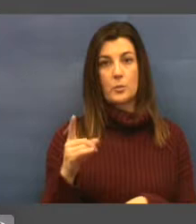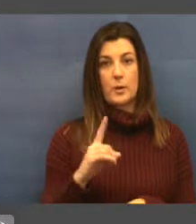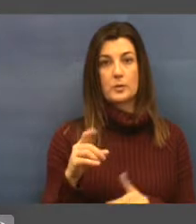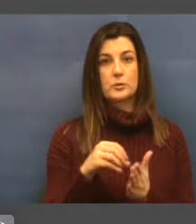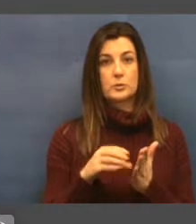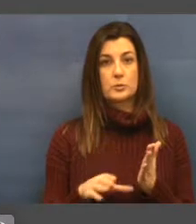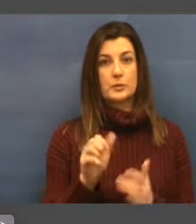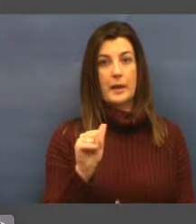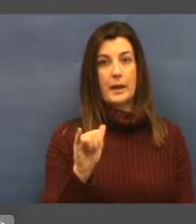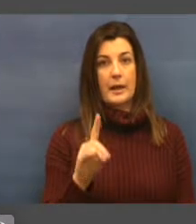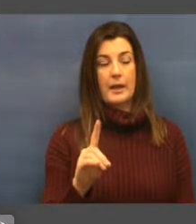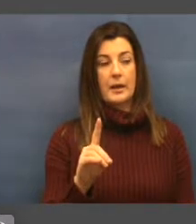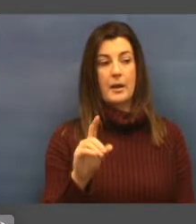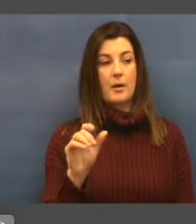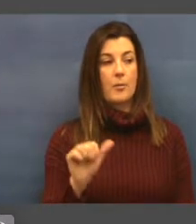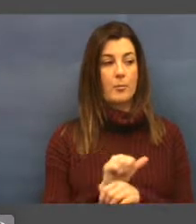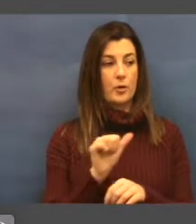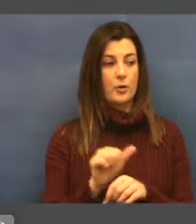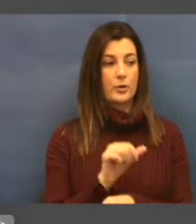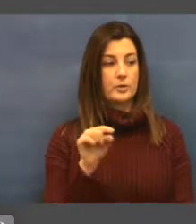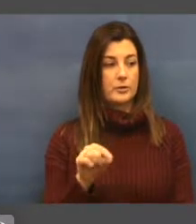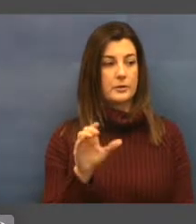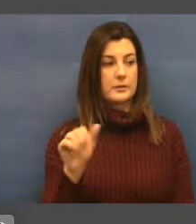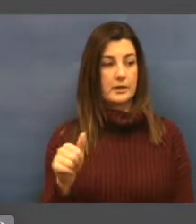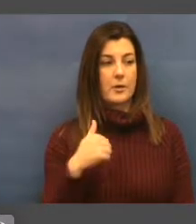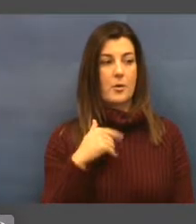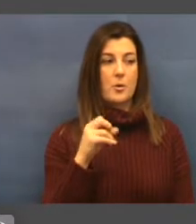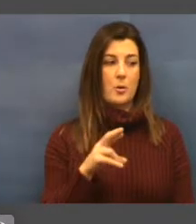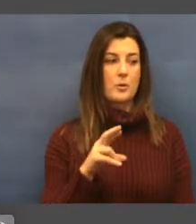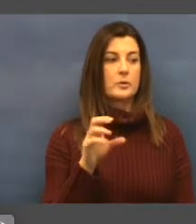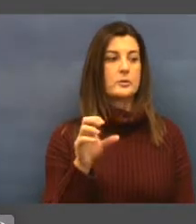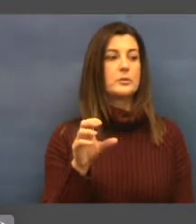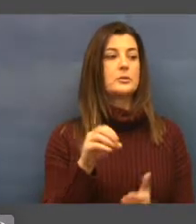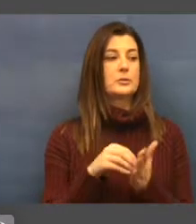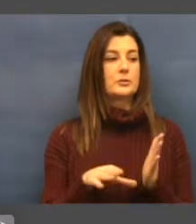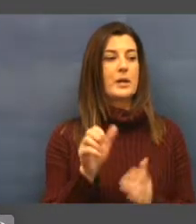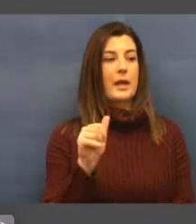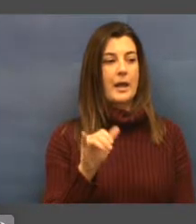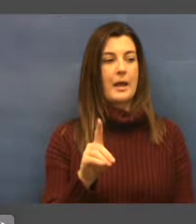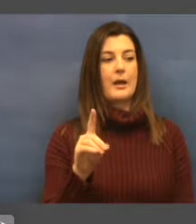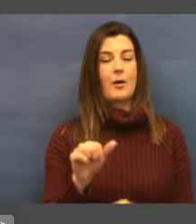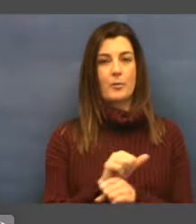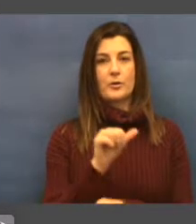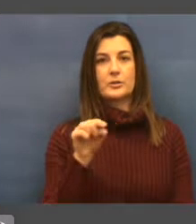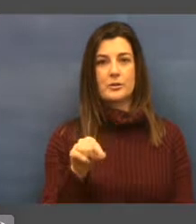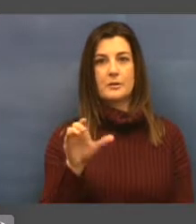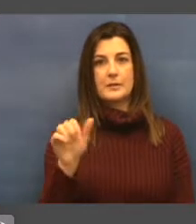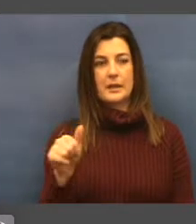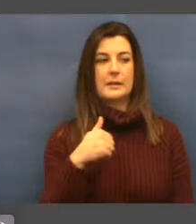studentaidalberta.ca or studentaid.alberta.ca. Sorry, listed here.